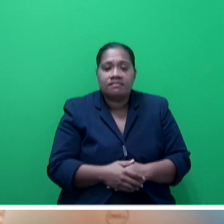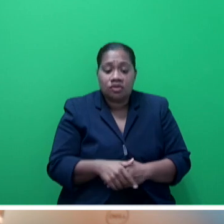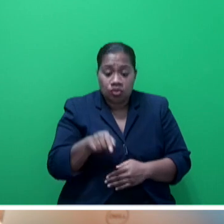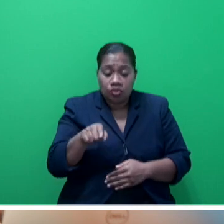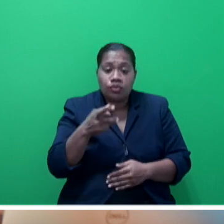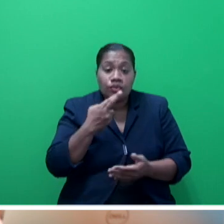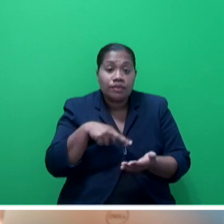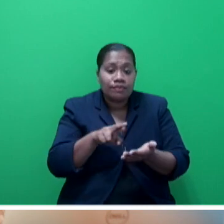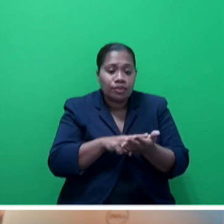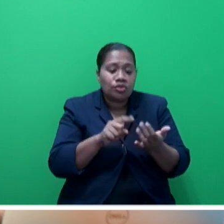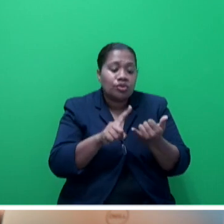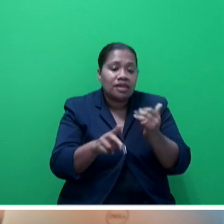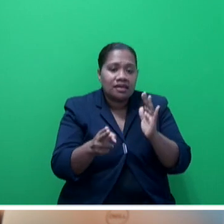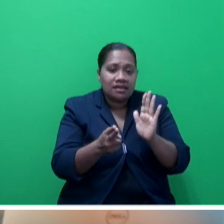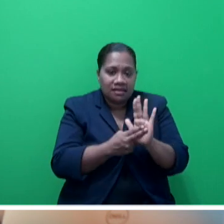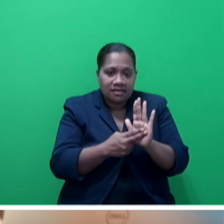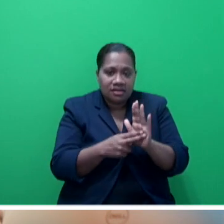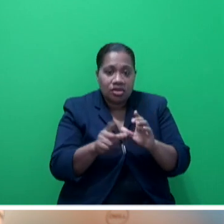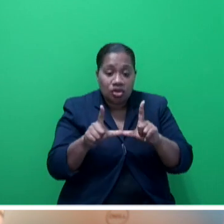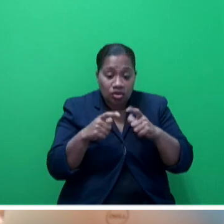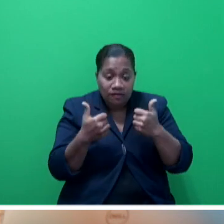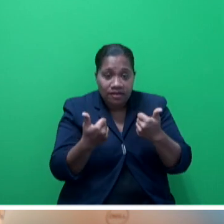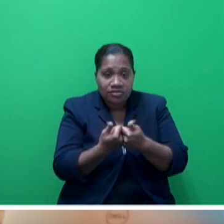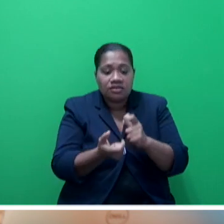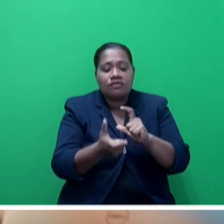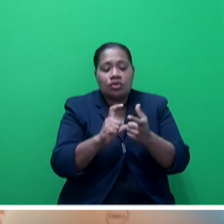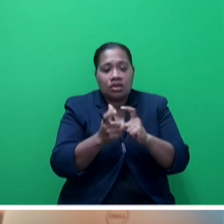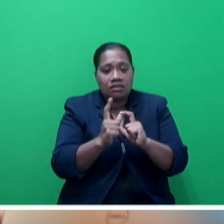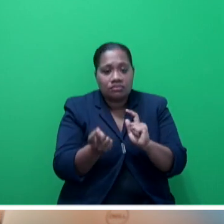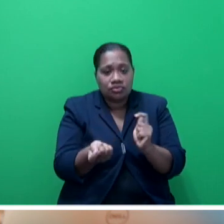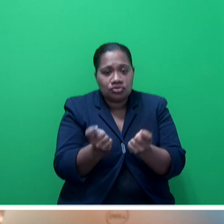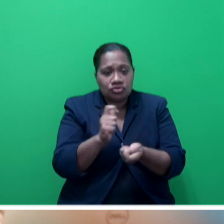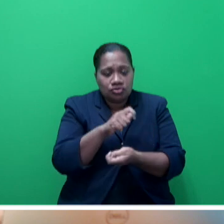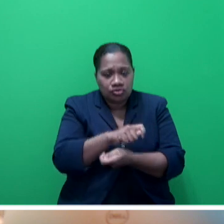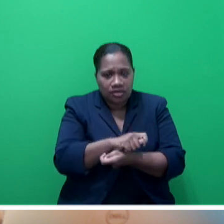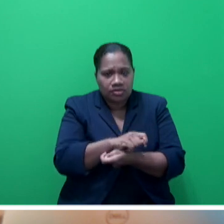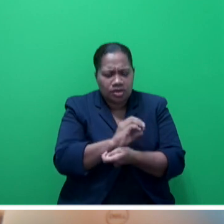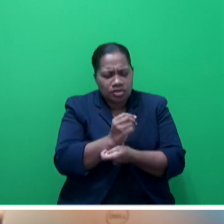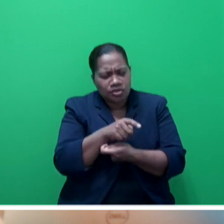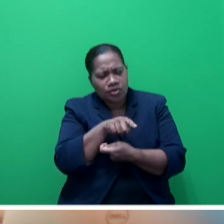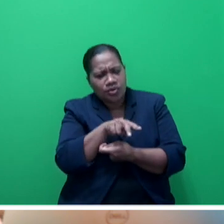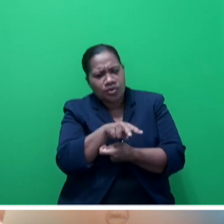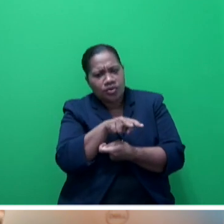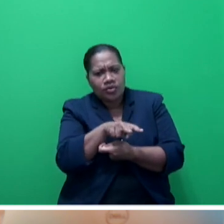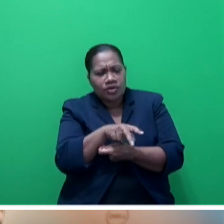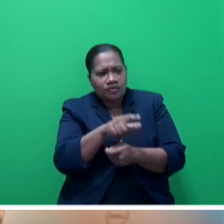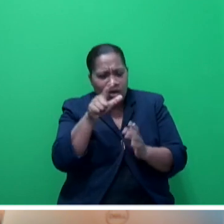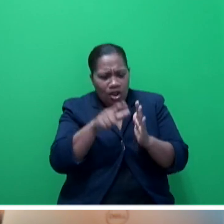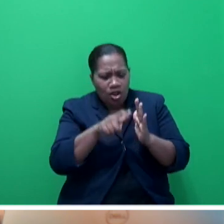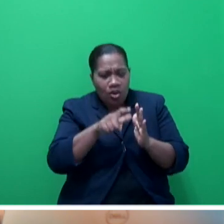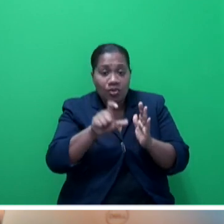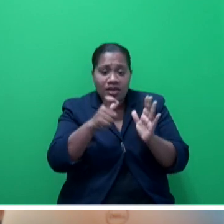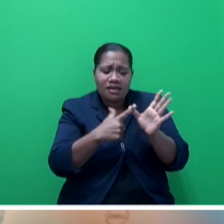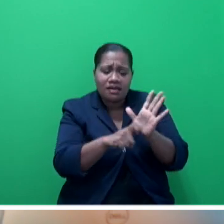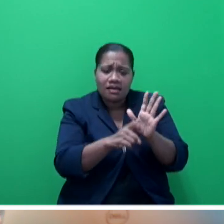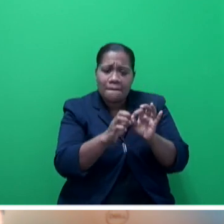United Nations Framework Convention on Climate Change. In mapping out their paths to a low-carbon future, high